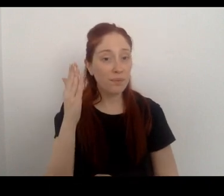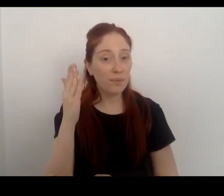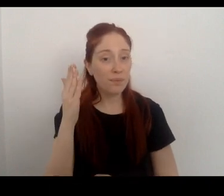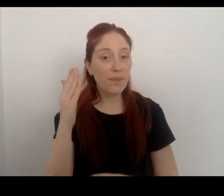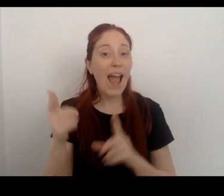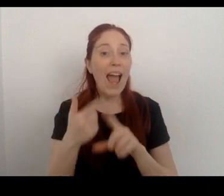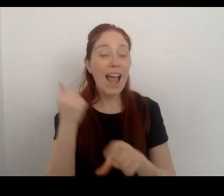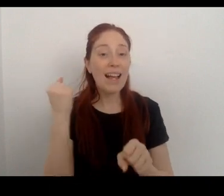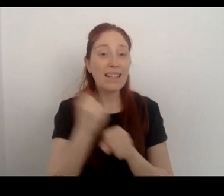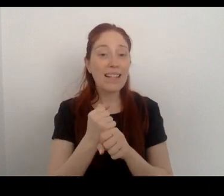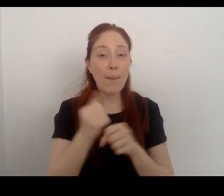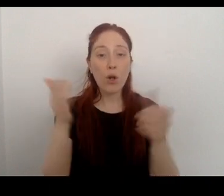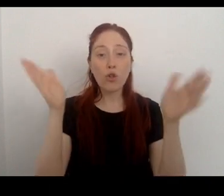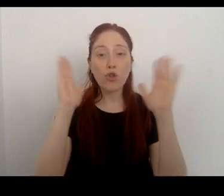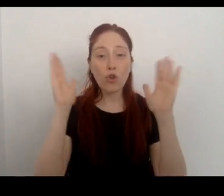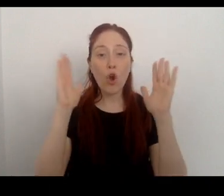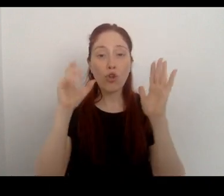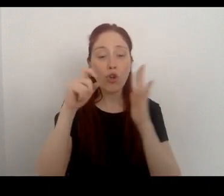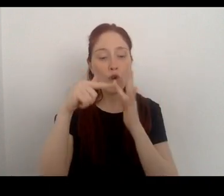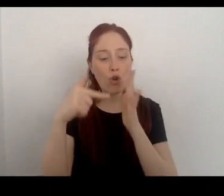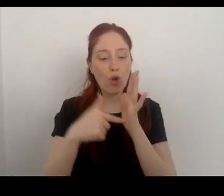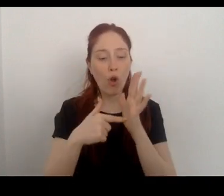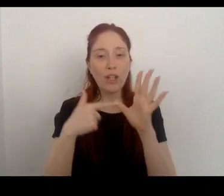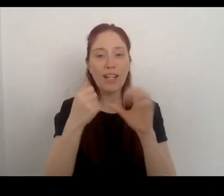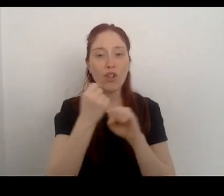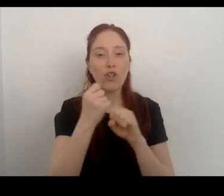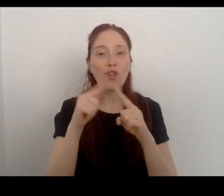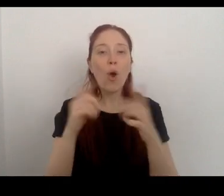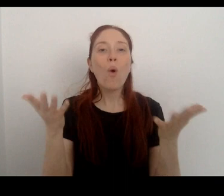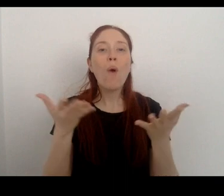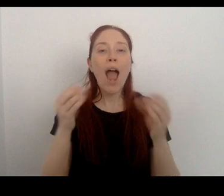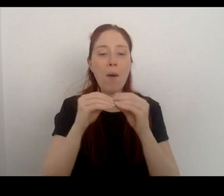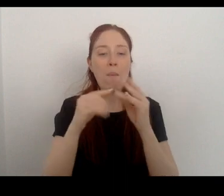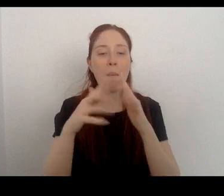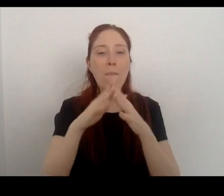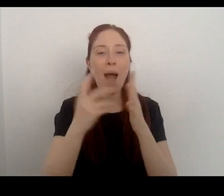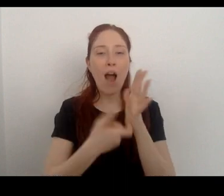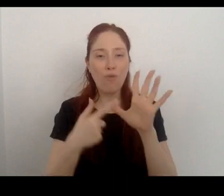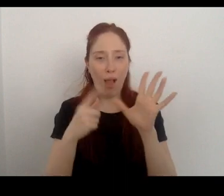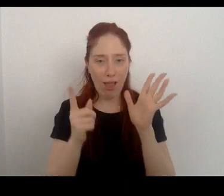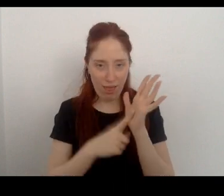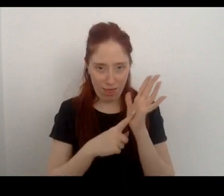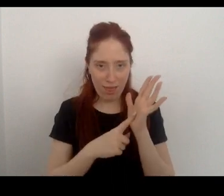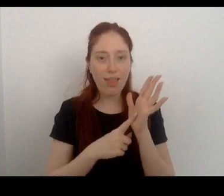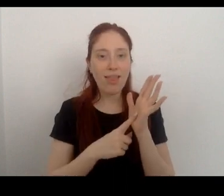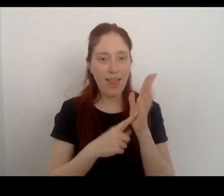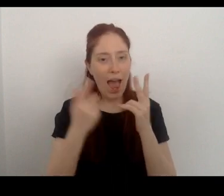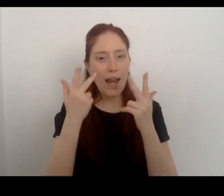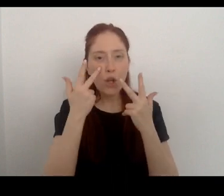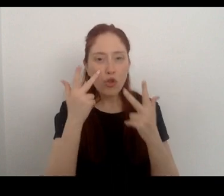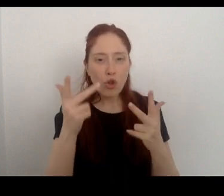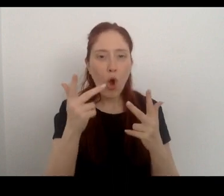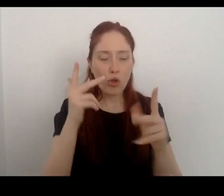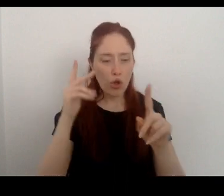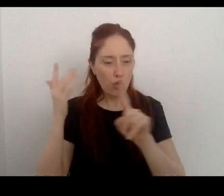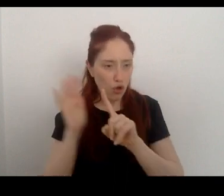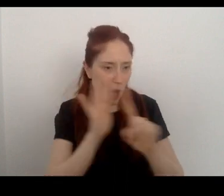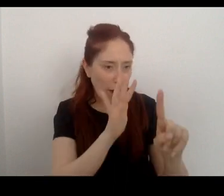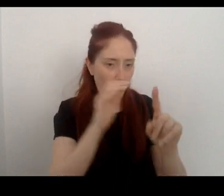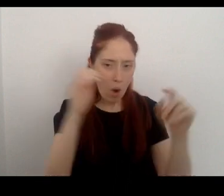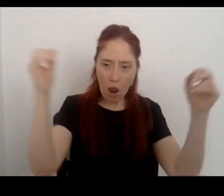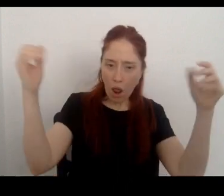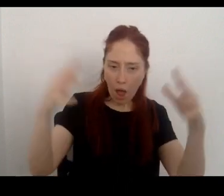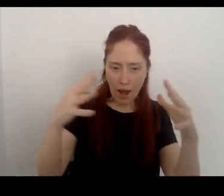Cottage Barrel, and it's a study of light and shadow. Not all her drawings were quite so